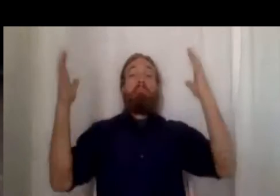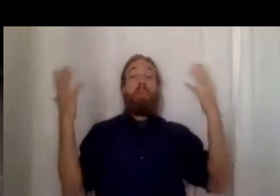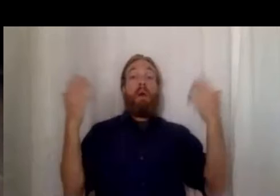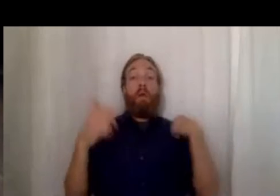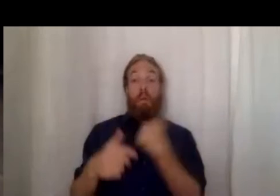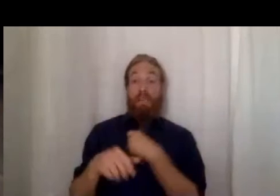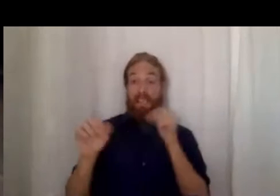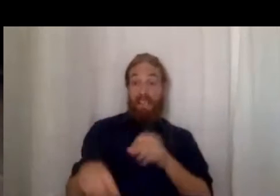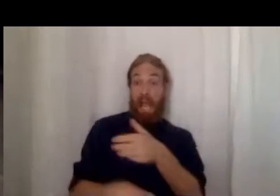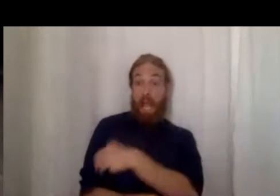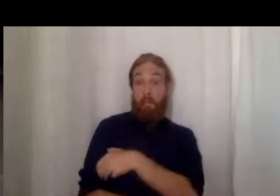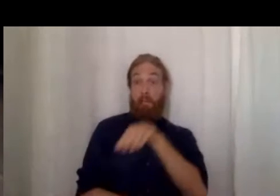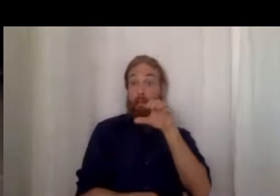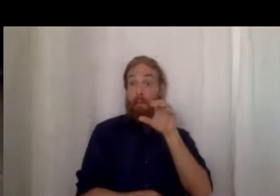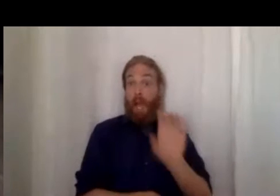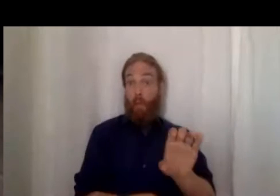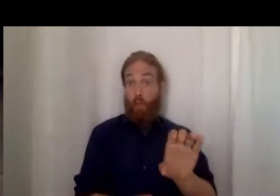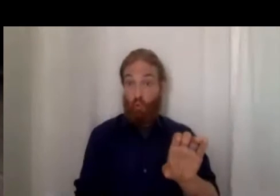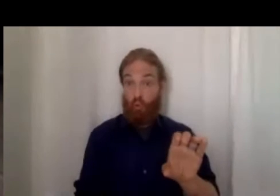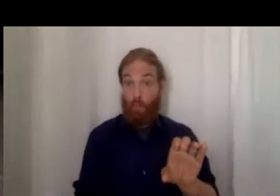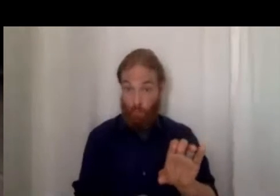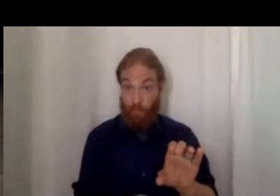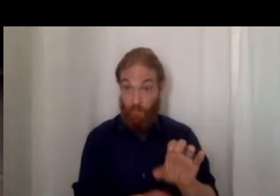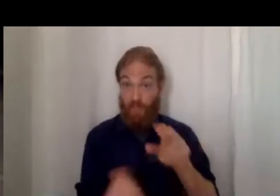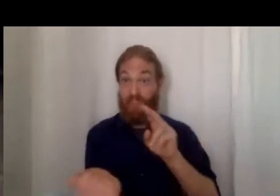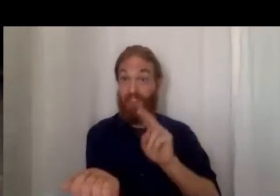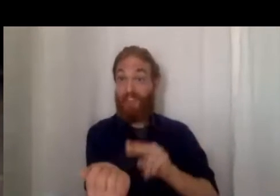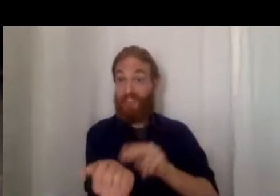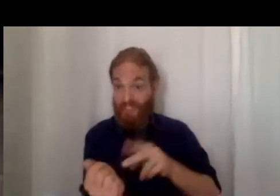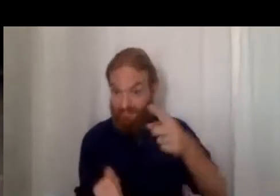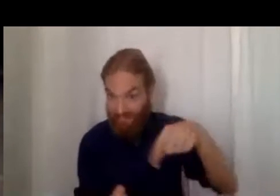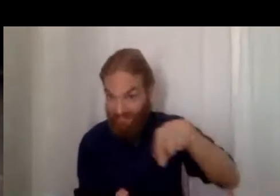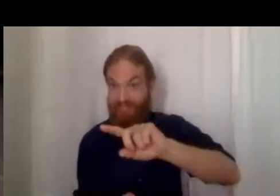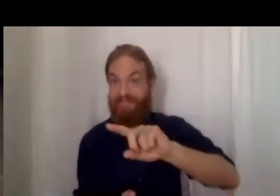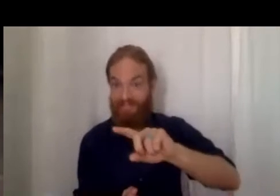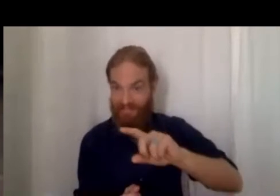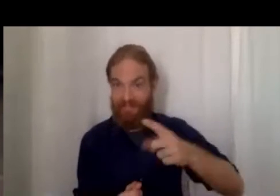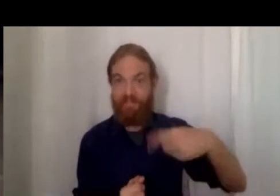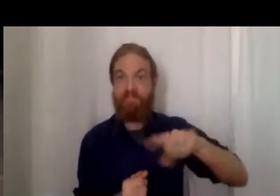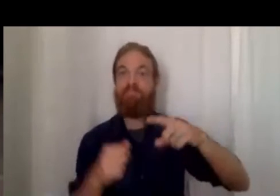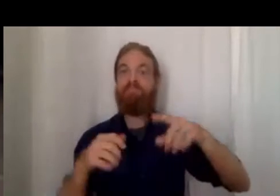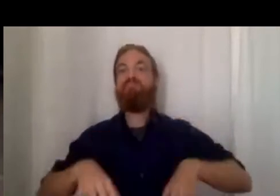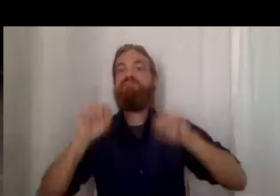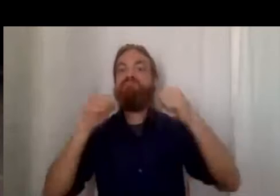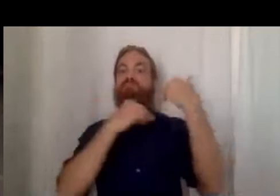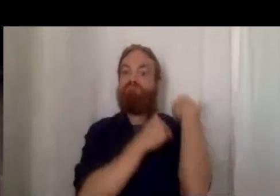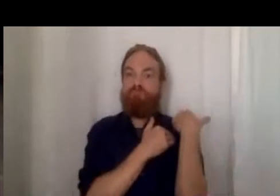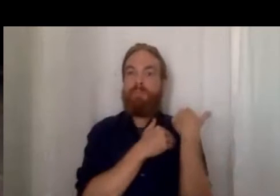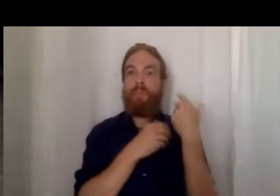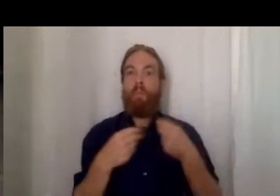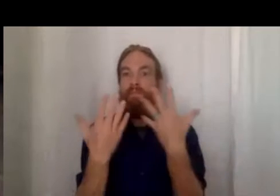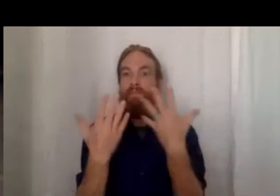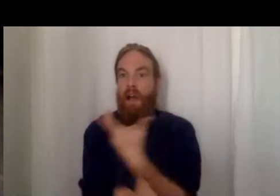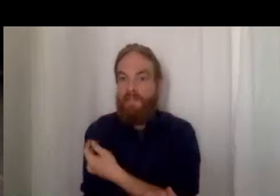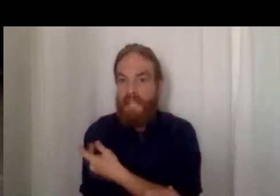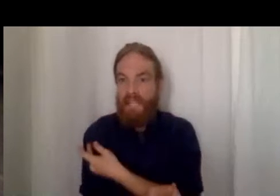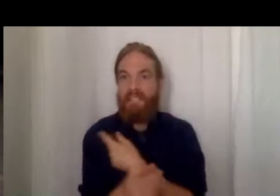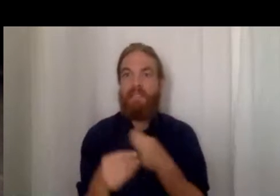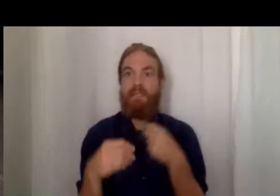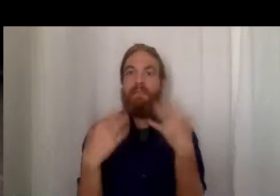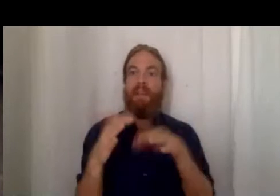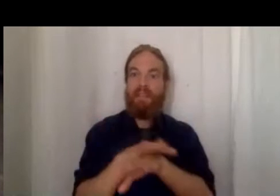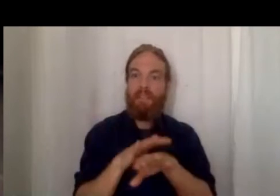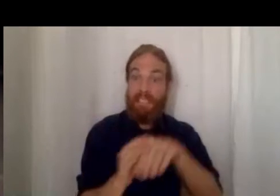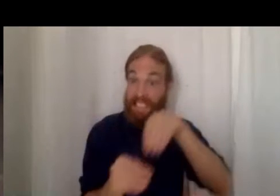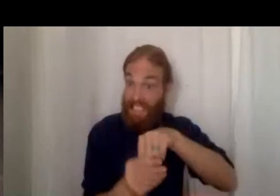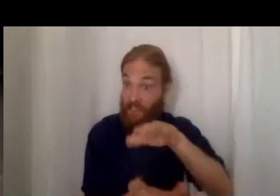the school nurses to give the vaccines in the schools, since those school nurses are there every day, Monday